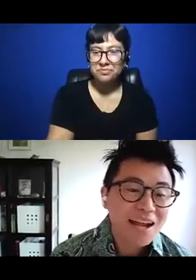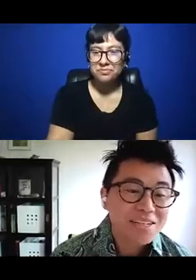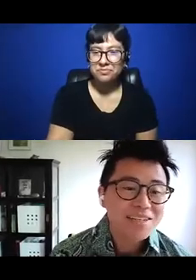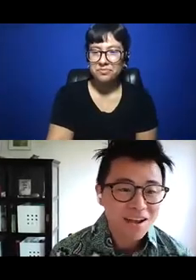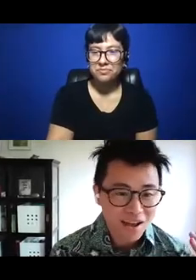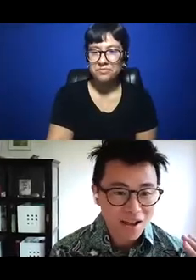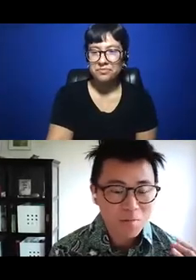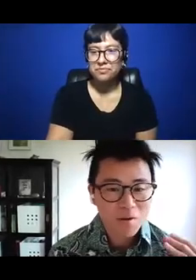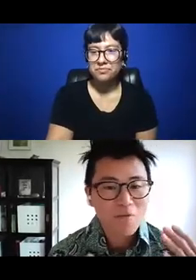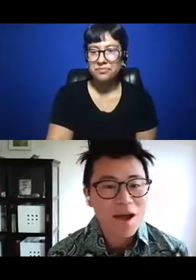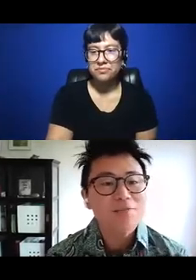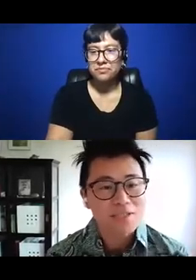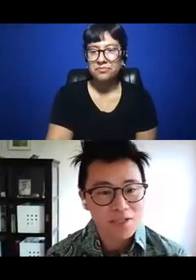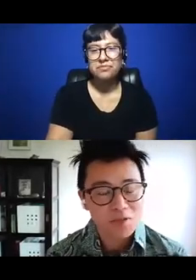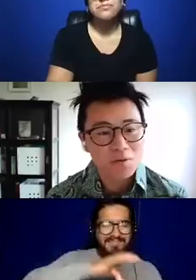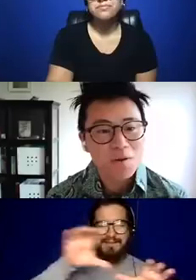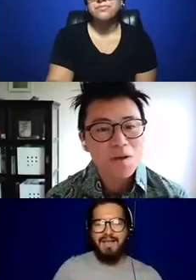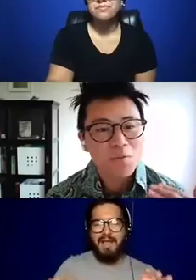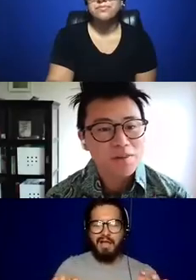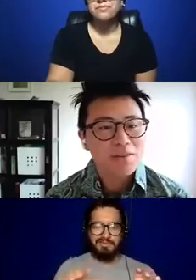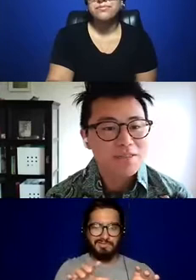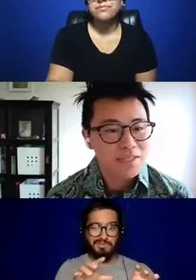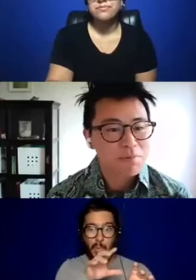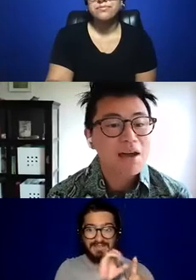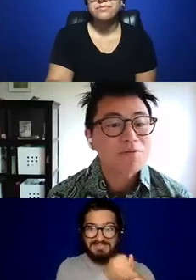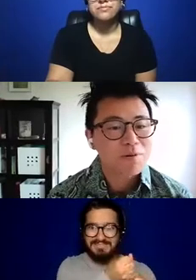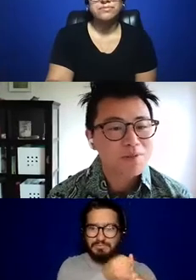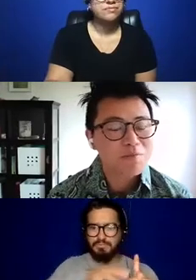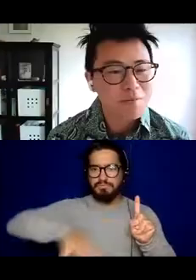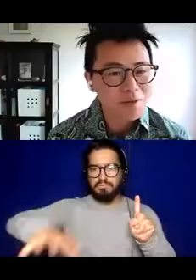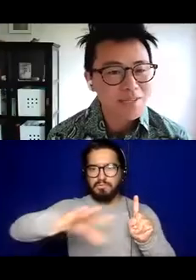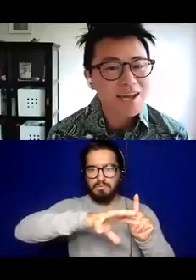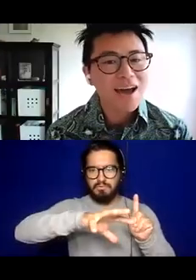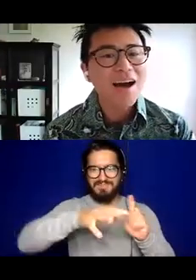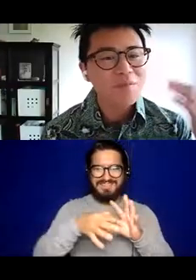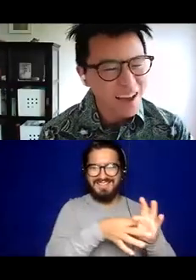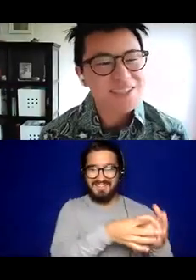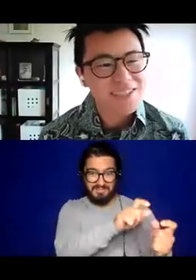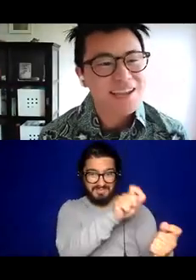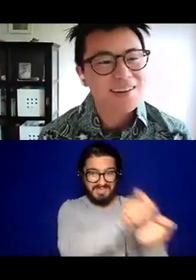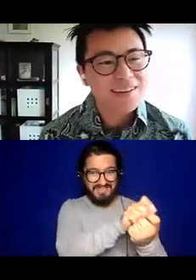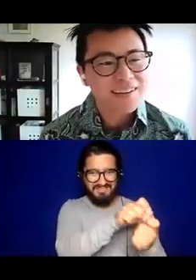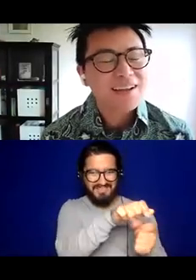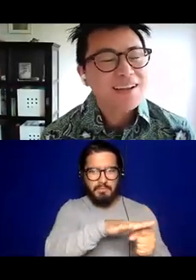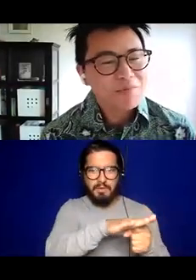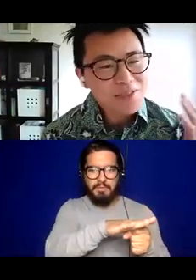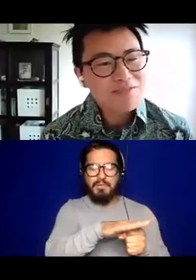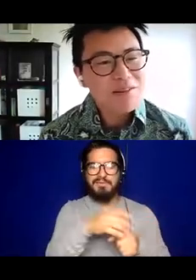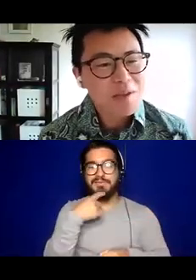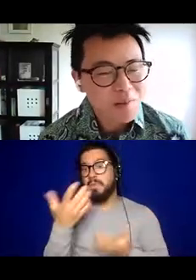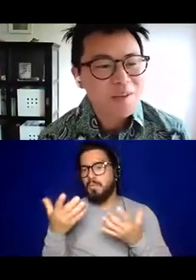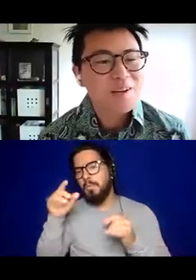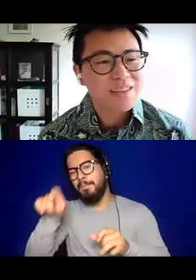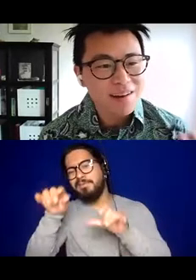prioritize action around this issue with this platform. So maybe you say, oh, we have to stay here. Most